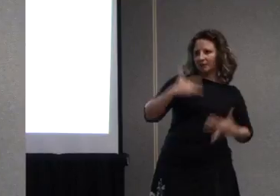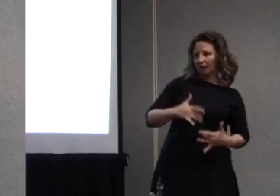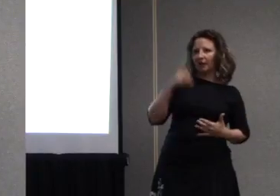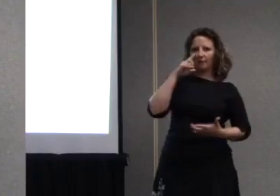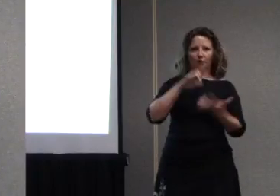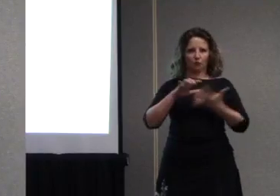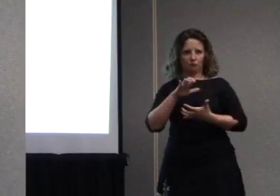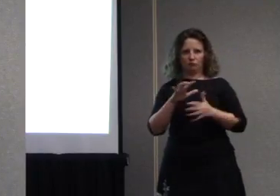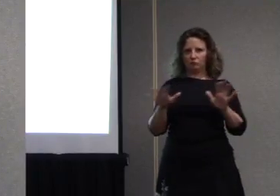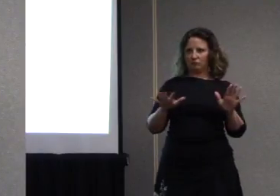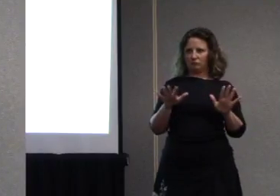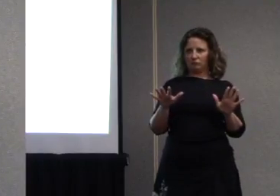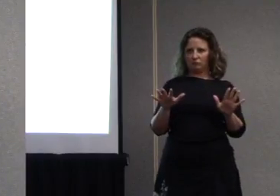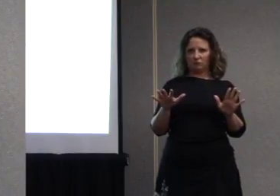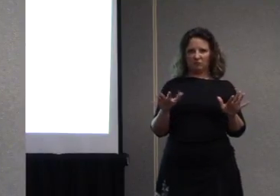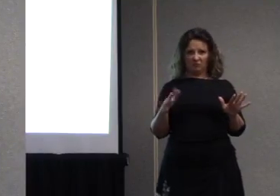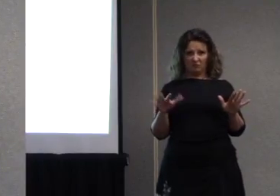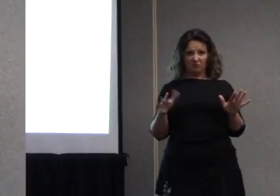confused.